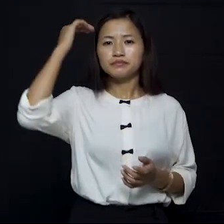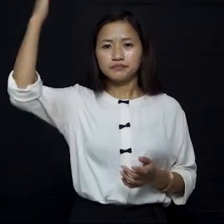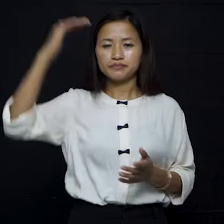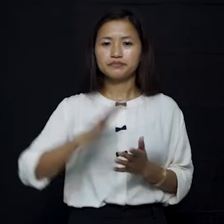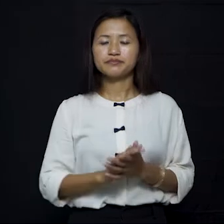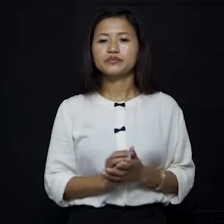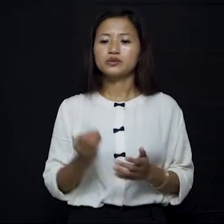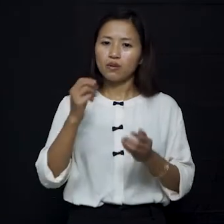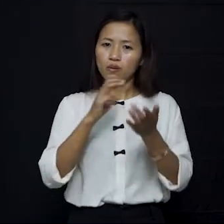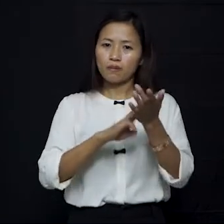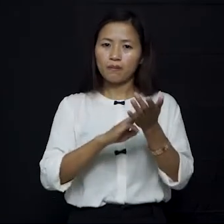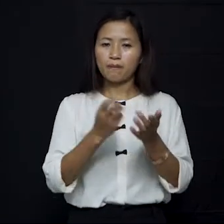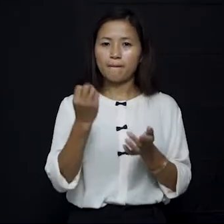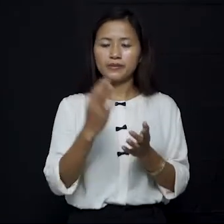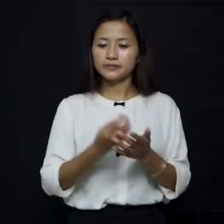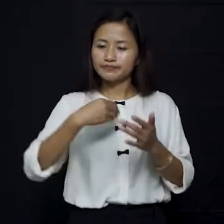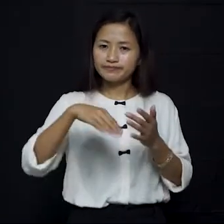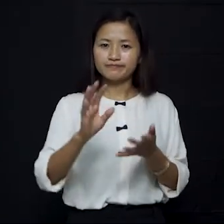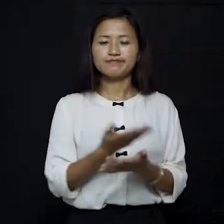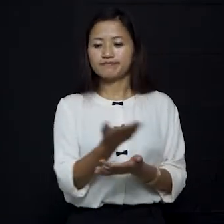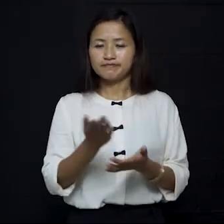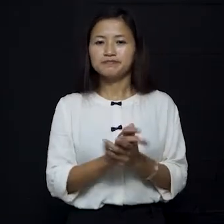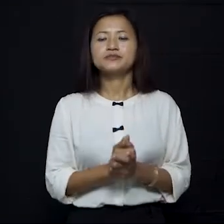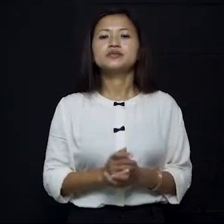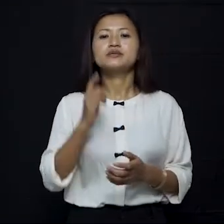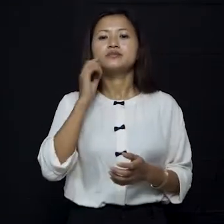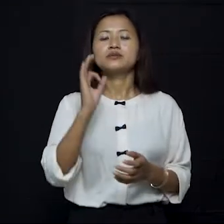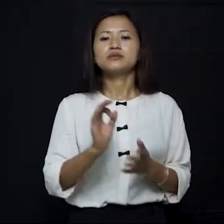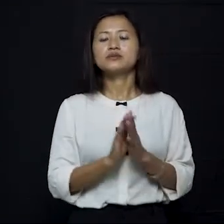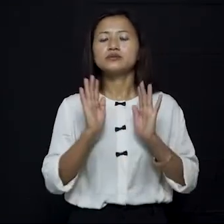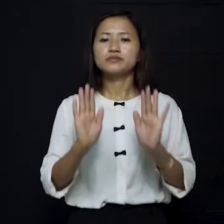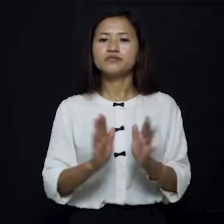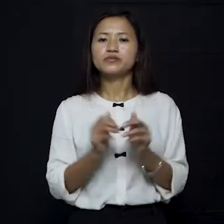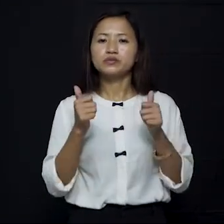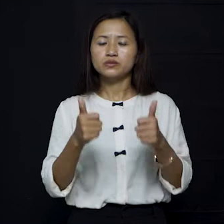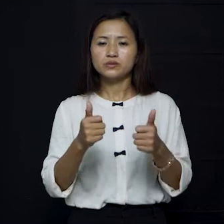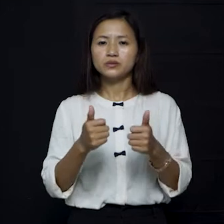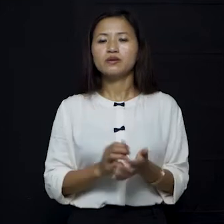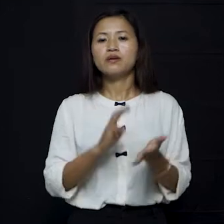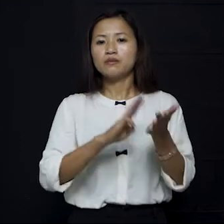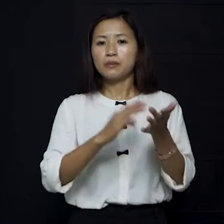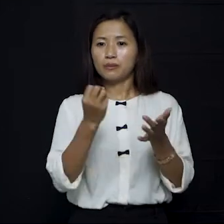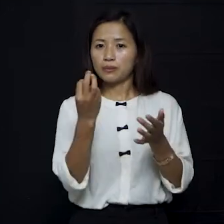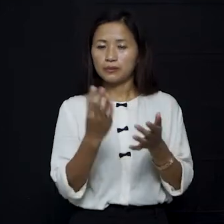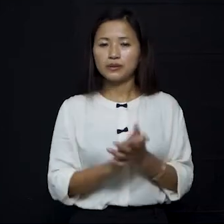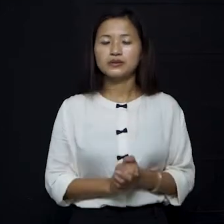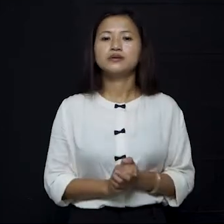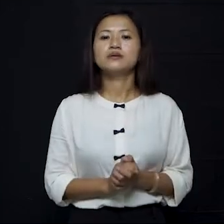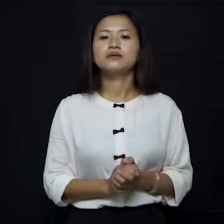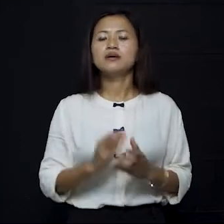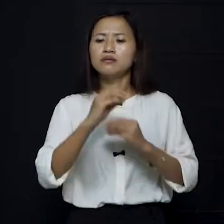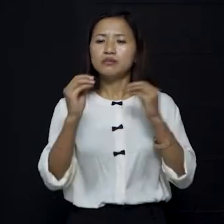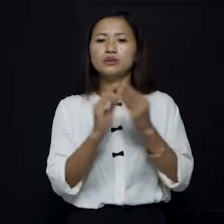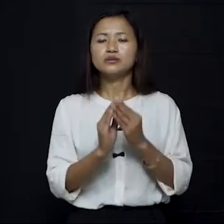are gone there. And as a student, I know how important it is for you to have good marks, right? We also know that it is not only